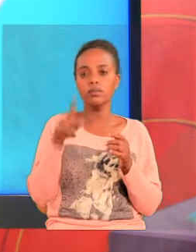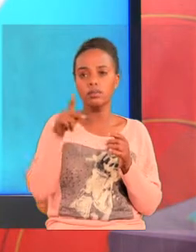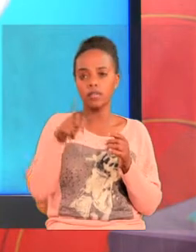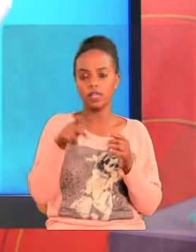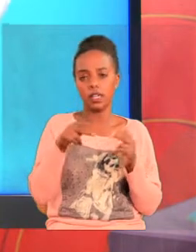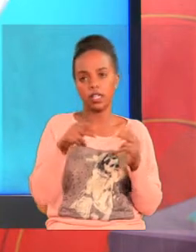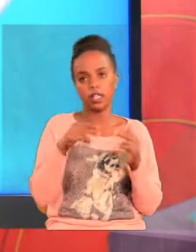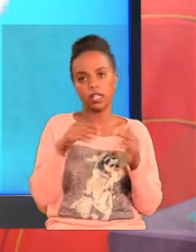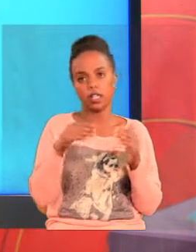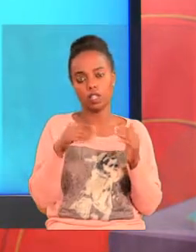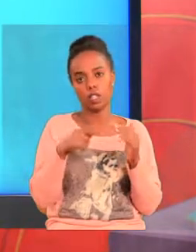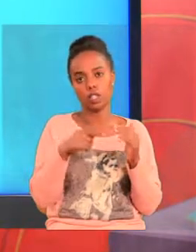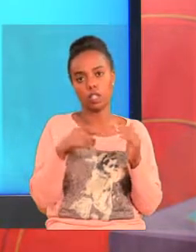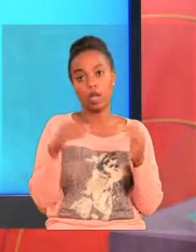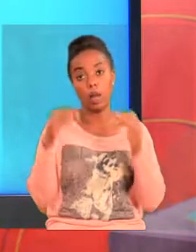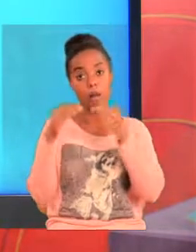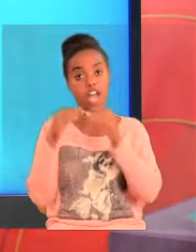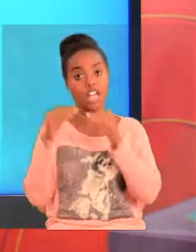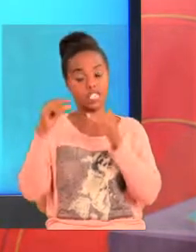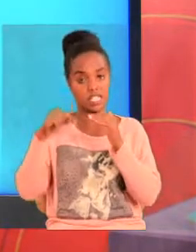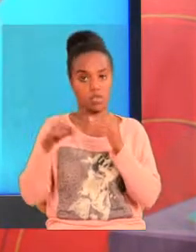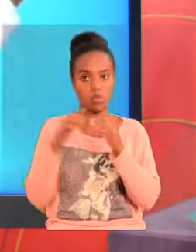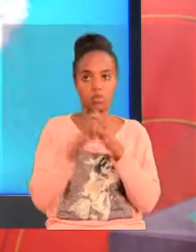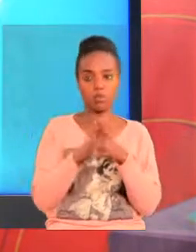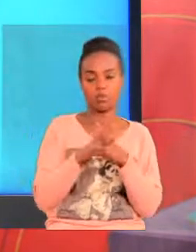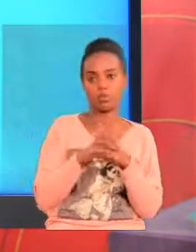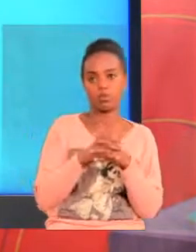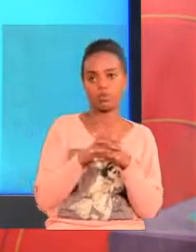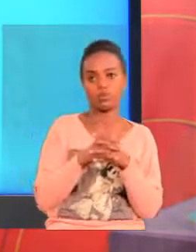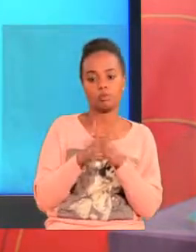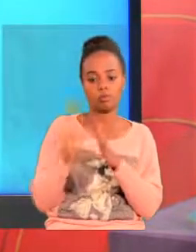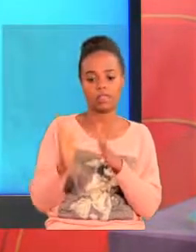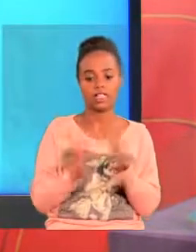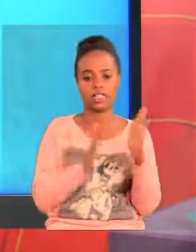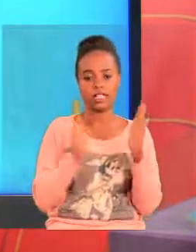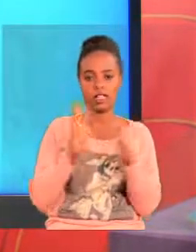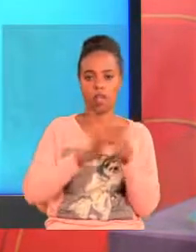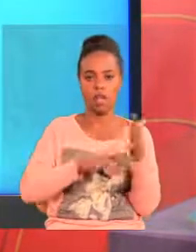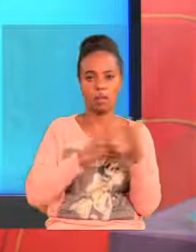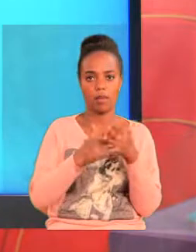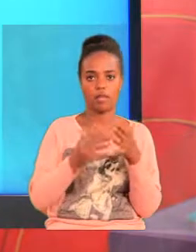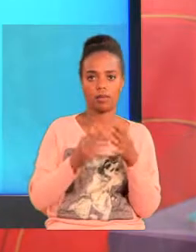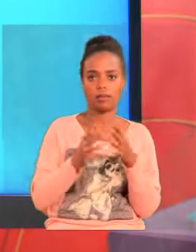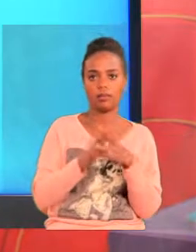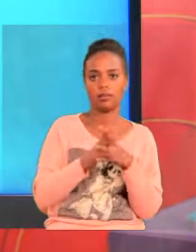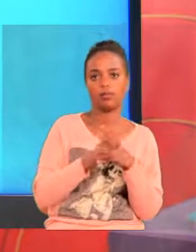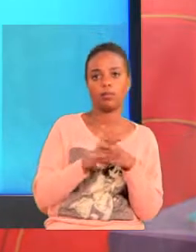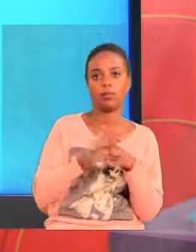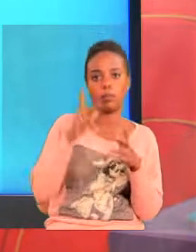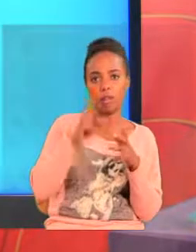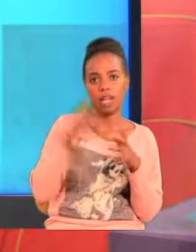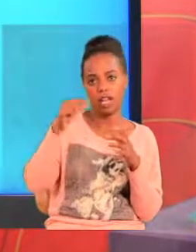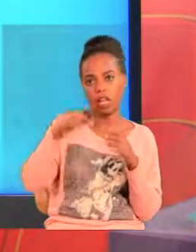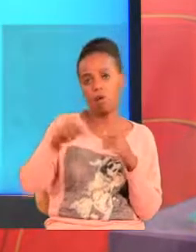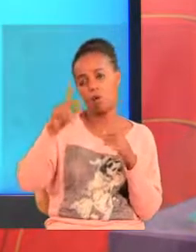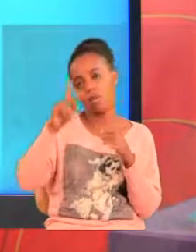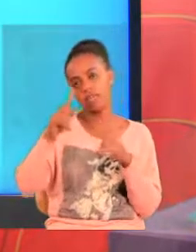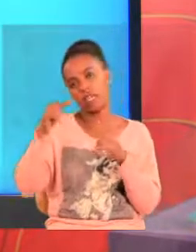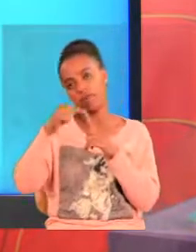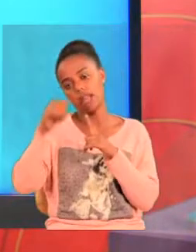implies Q. Let's prepare a table for this. P implies Q and Q.